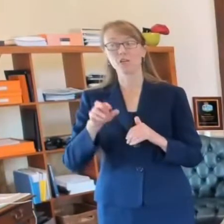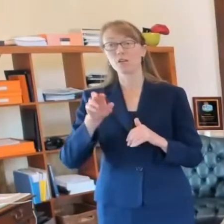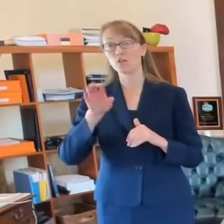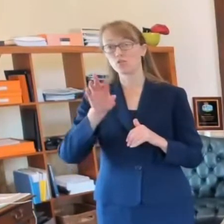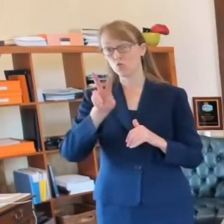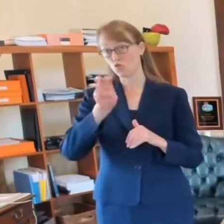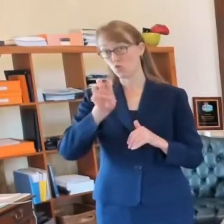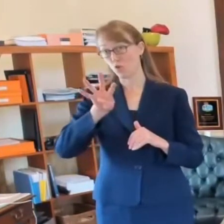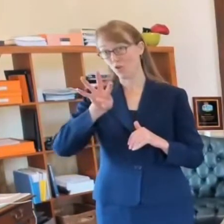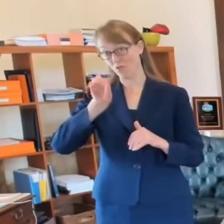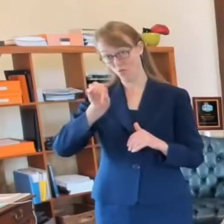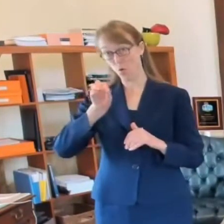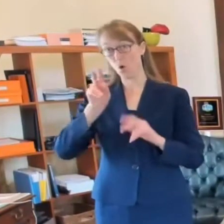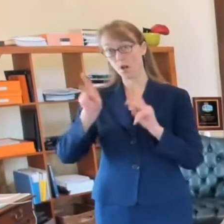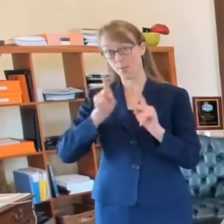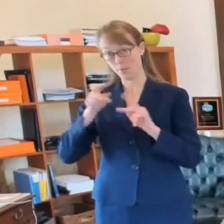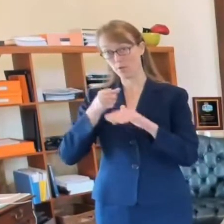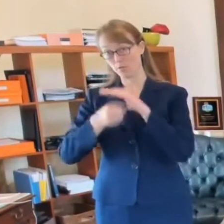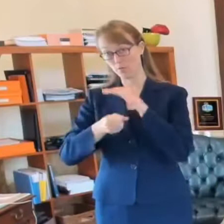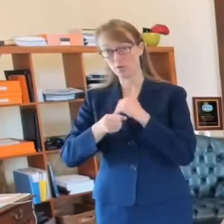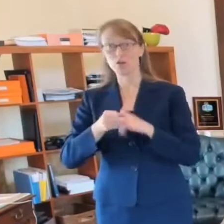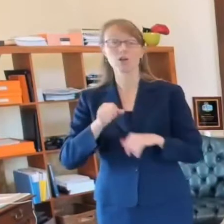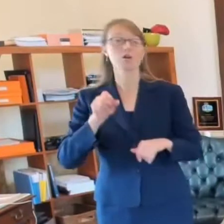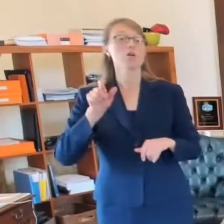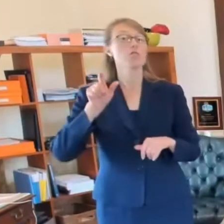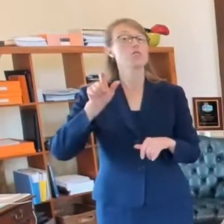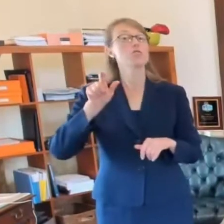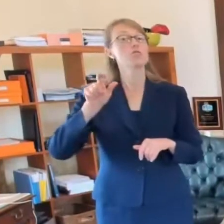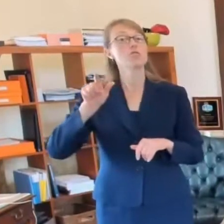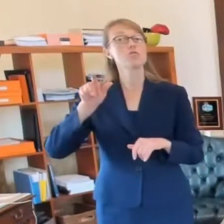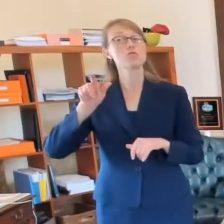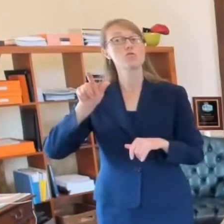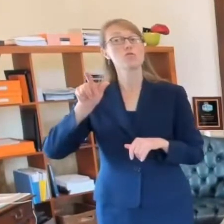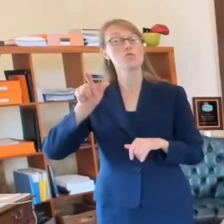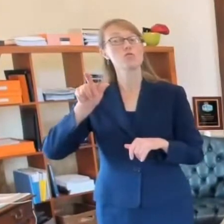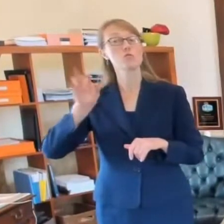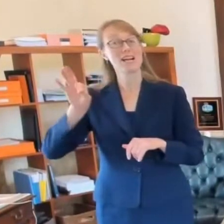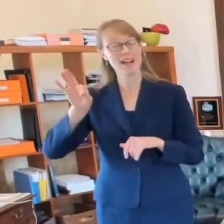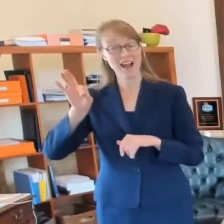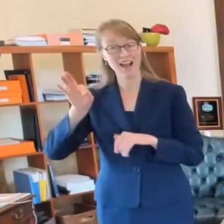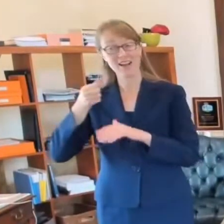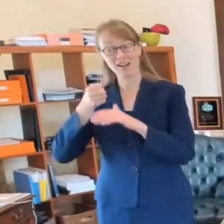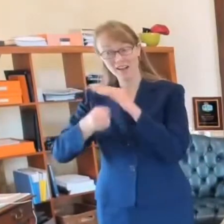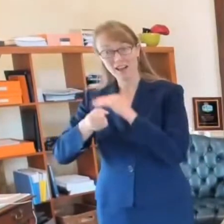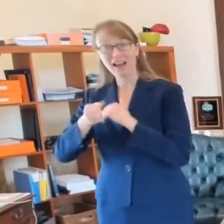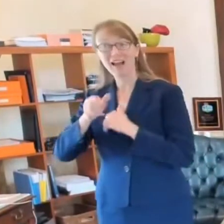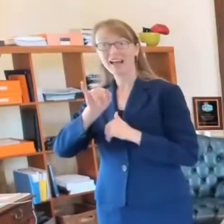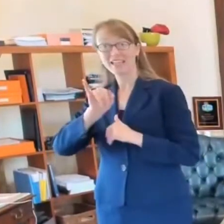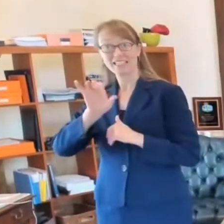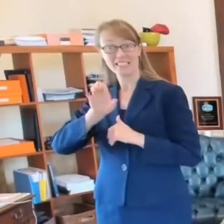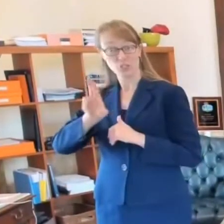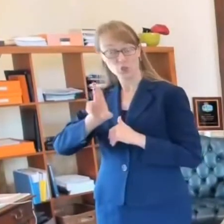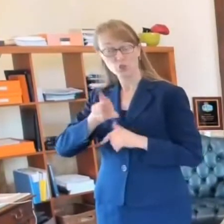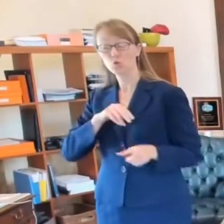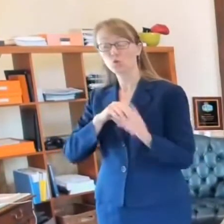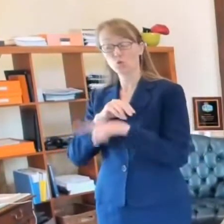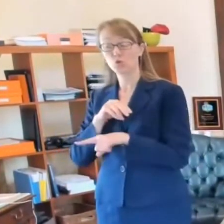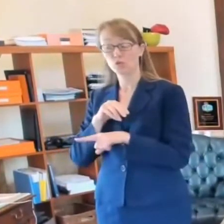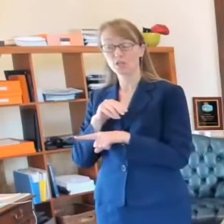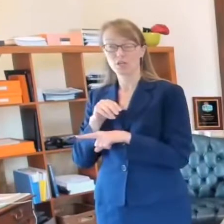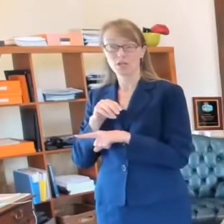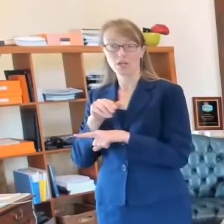the region were in the ICU, 28 were on ventilators, and 36 people were